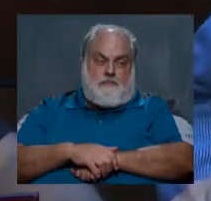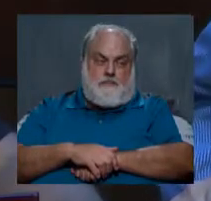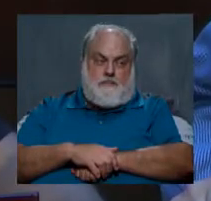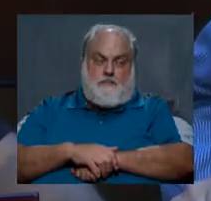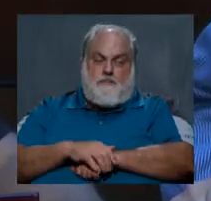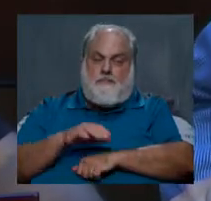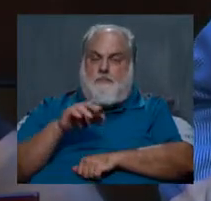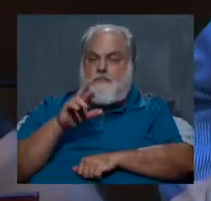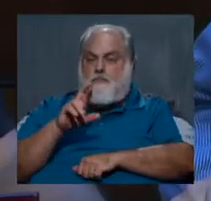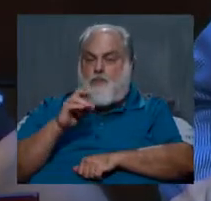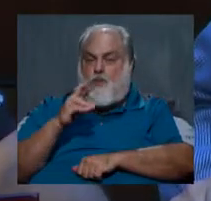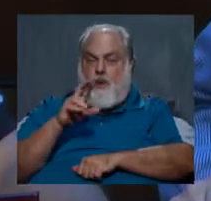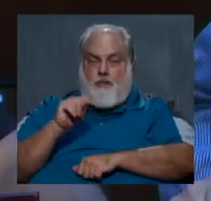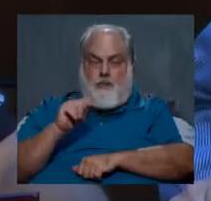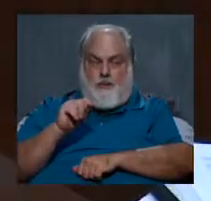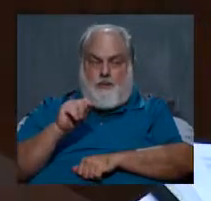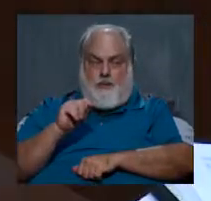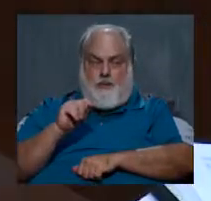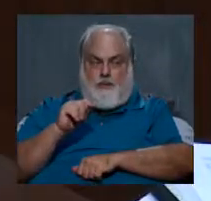Trammell.